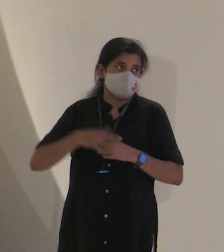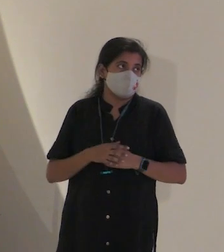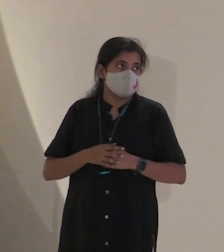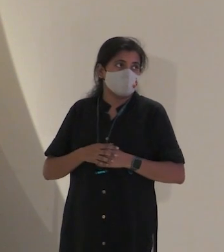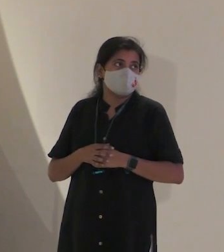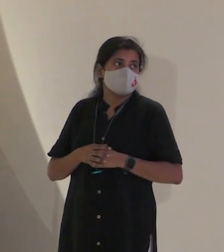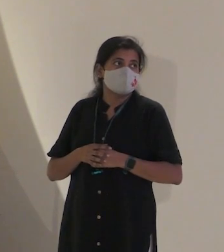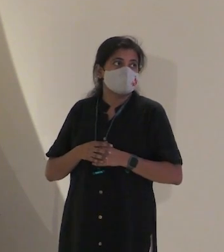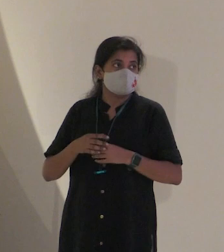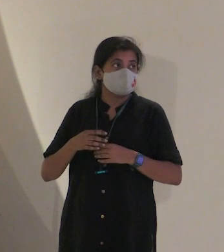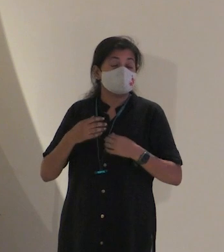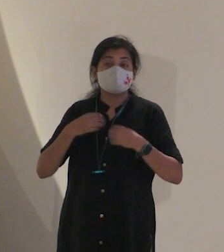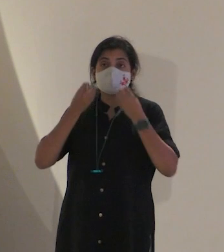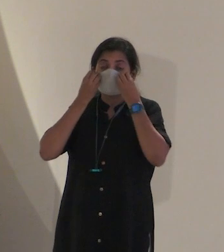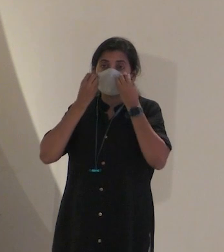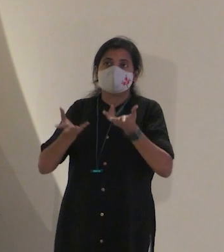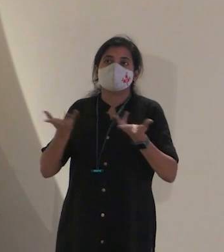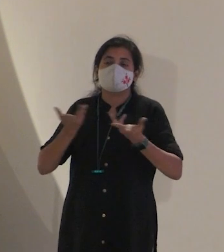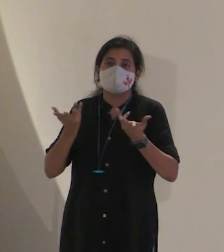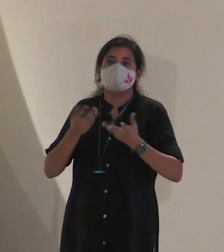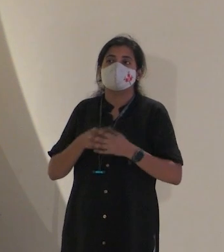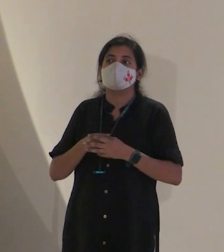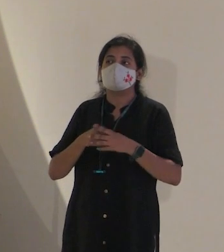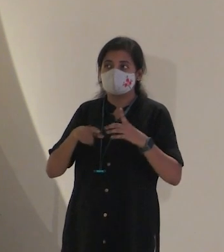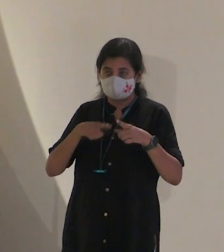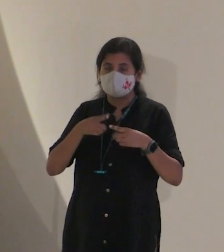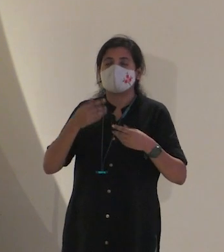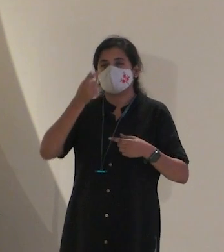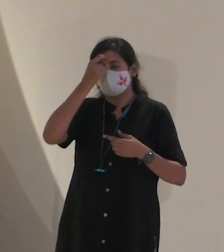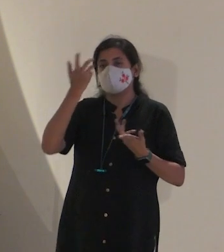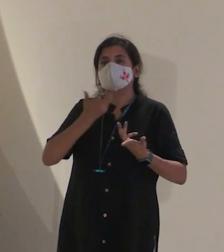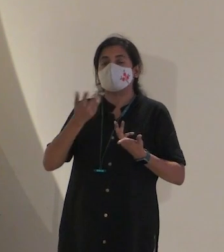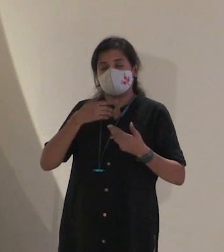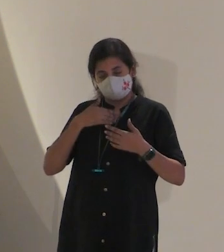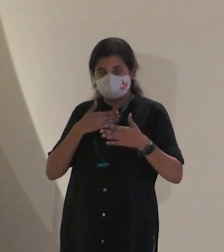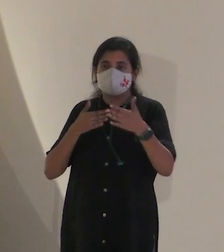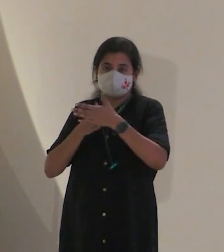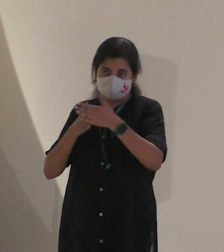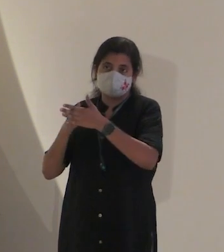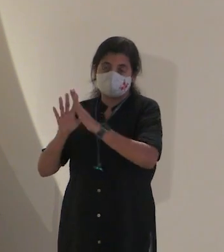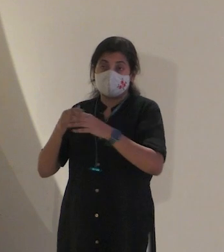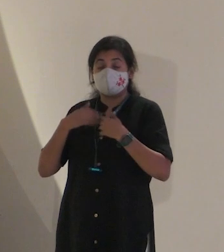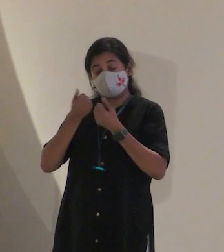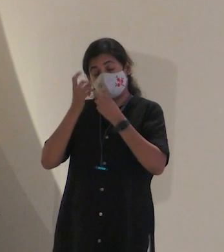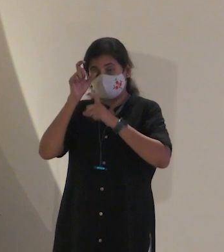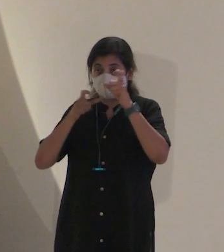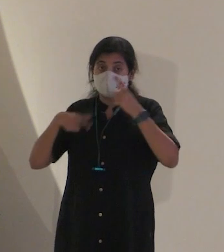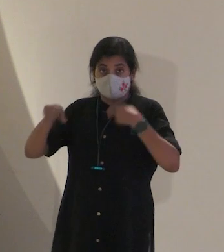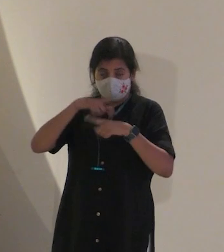So I was just wondering, and this is a problem that we also face with, that many of us work